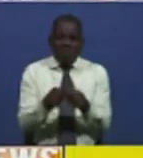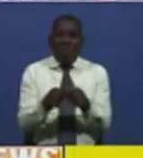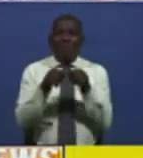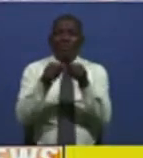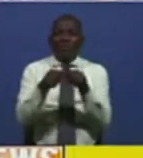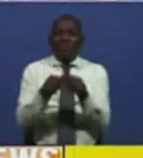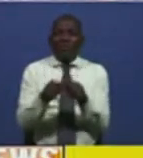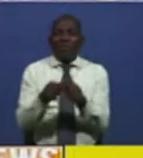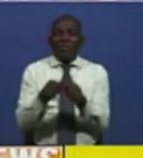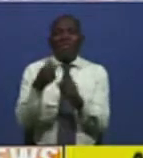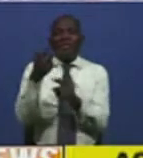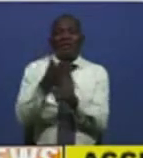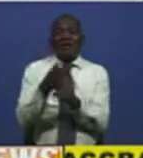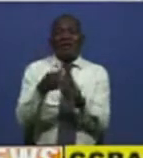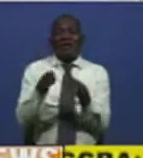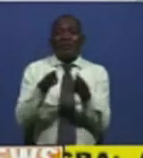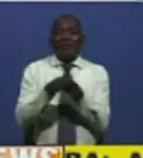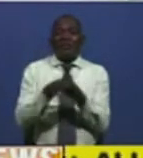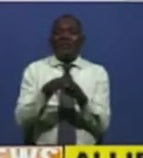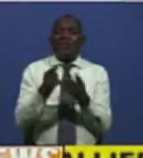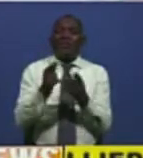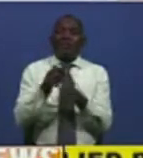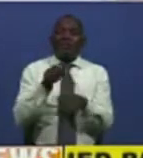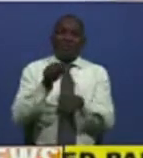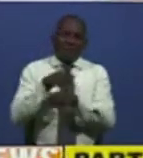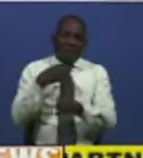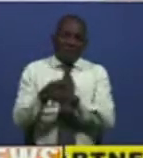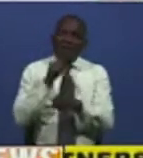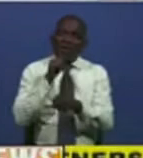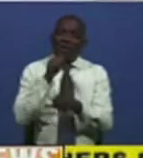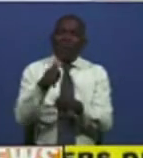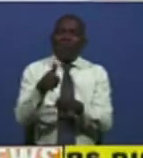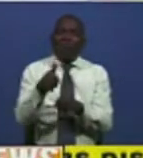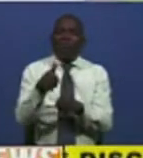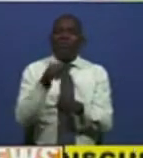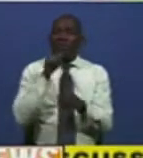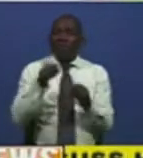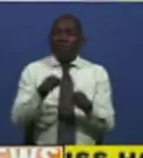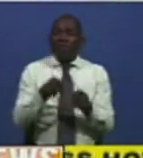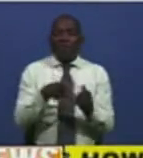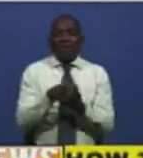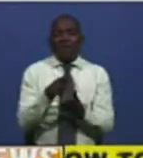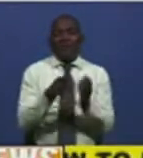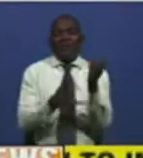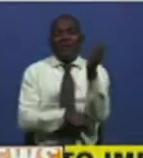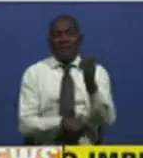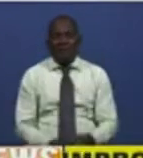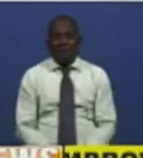90 days in prison with hard labor if she defaults in paying the fine.